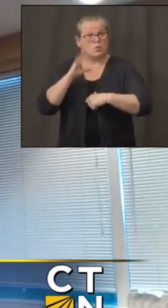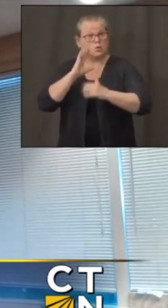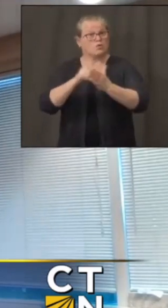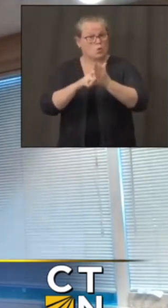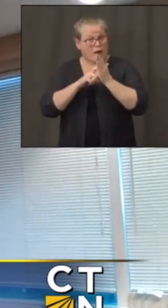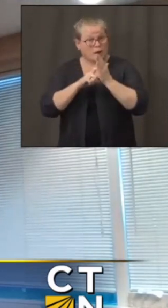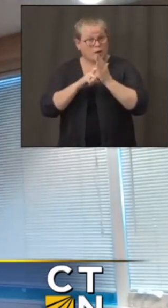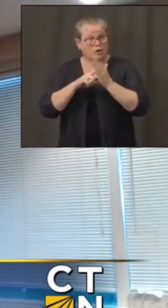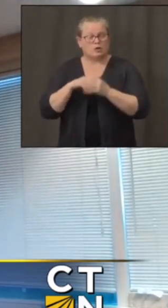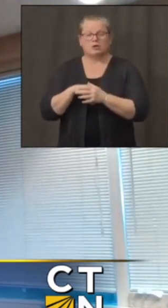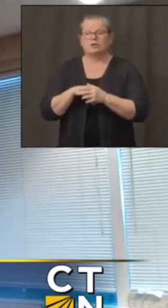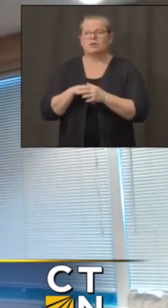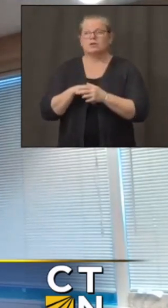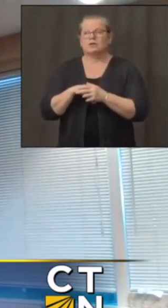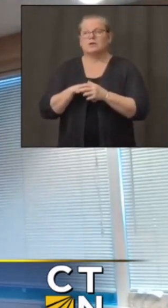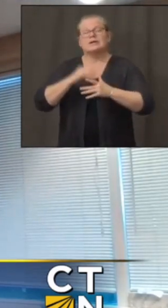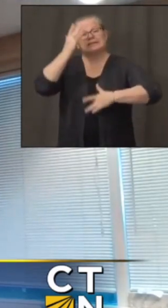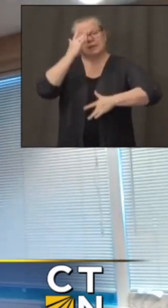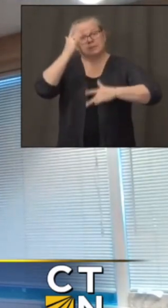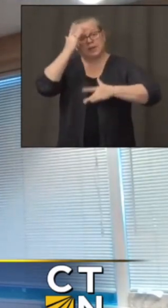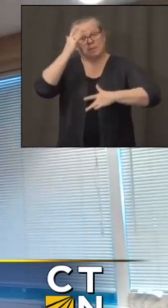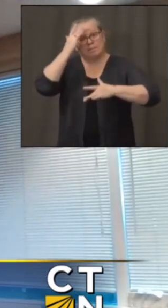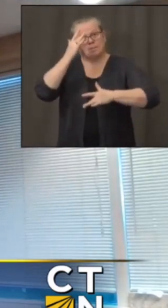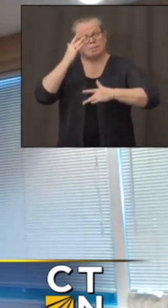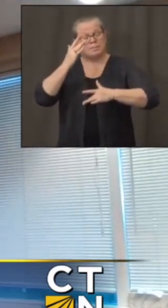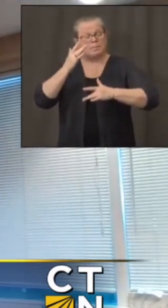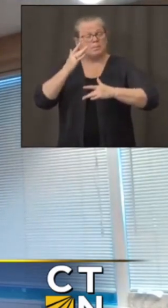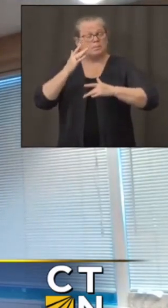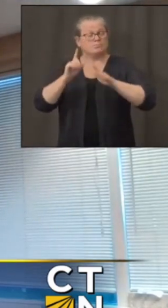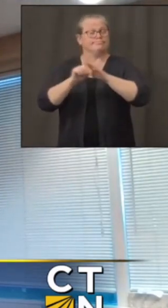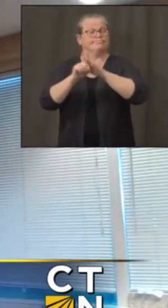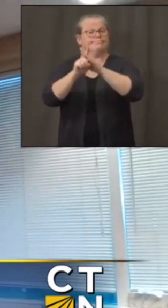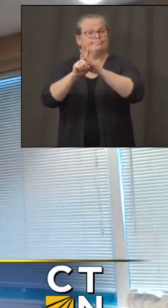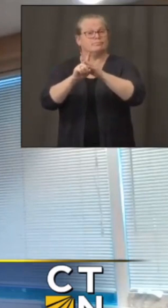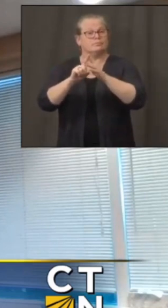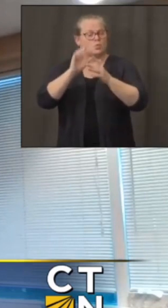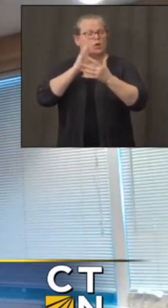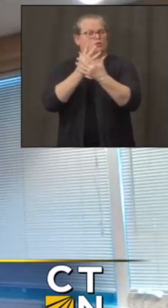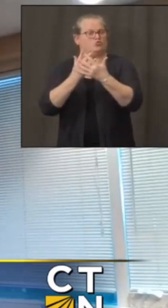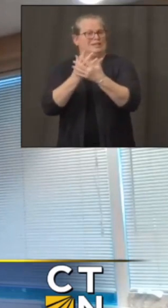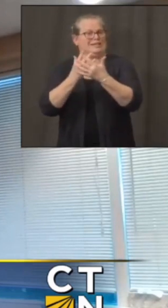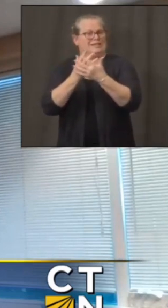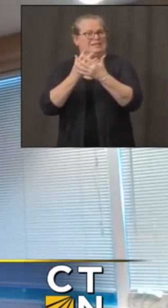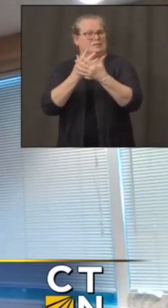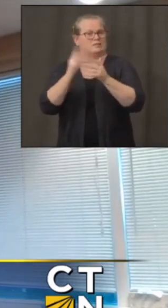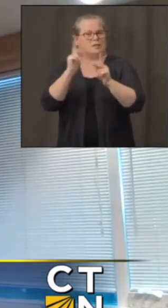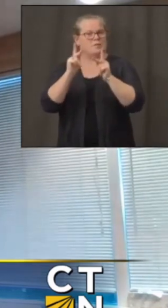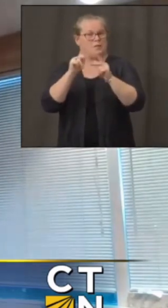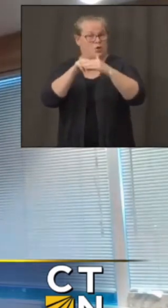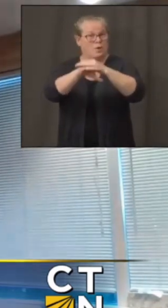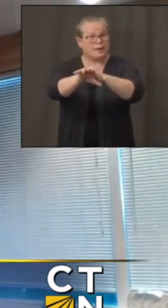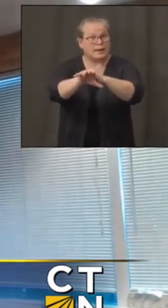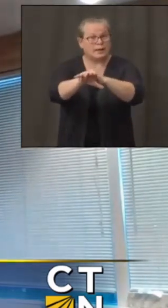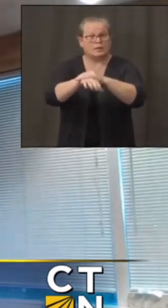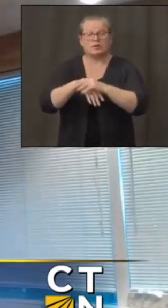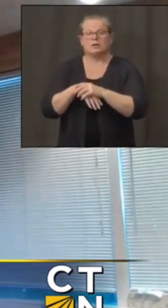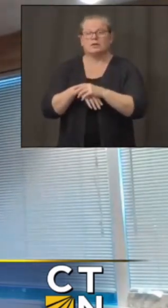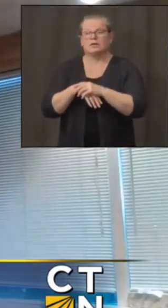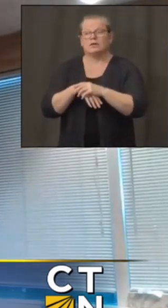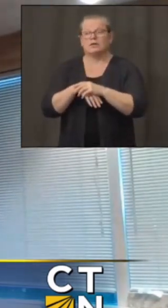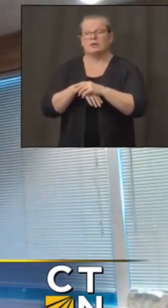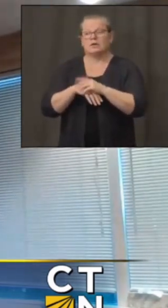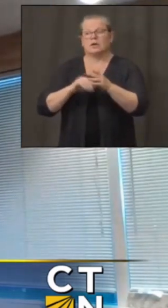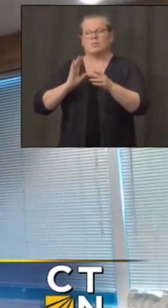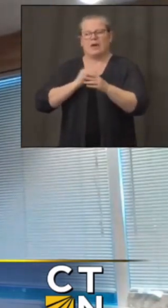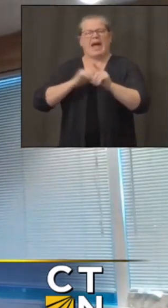visitors. But it's the view of our team and the experts, and we've been consulting